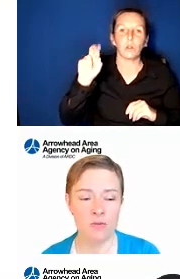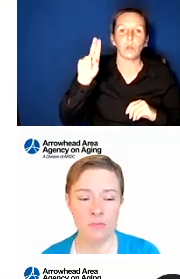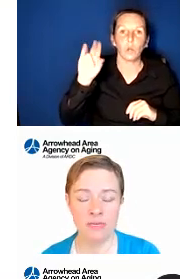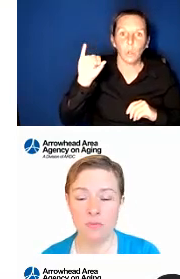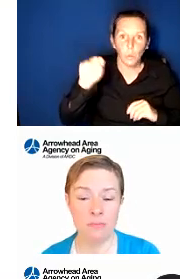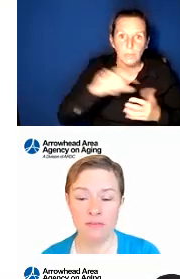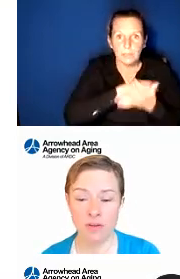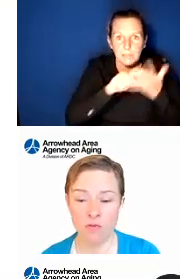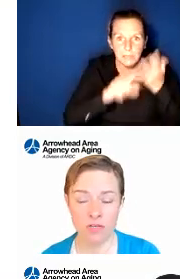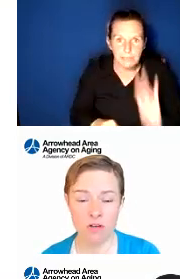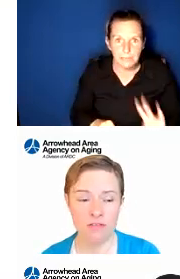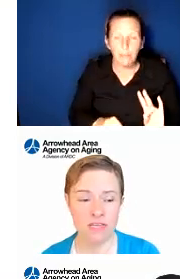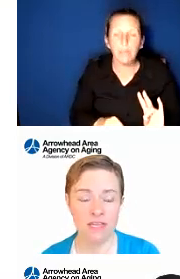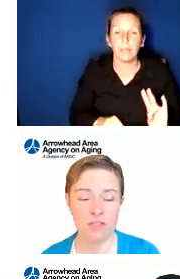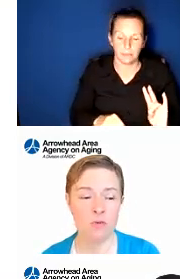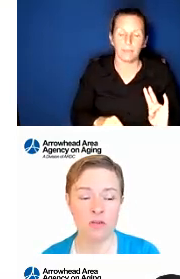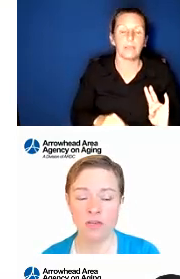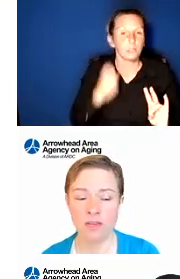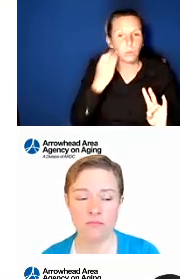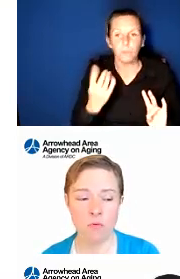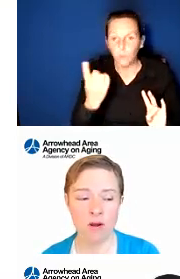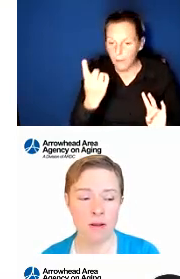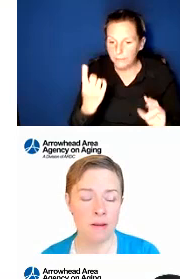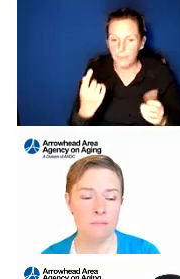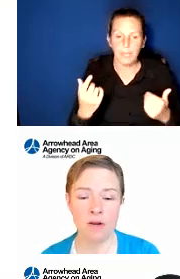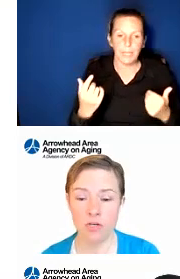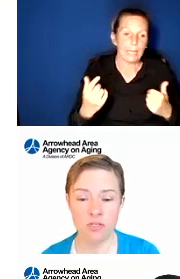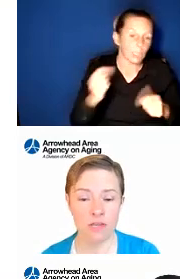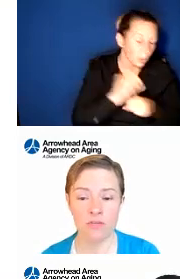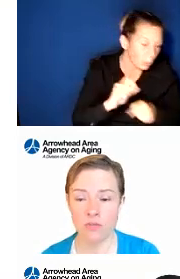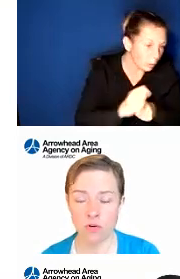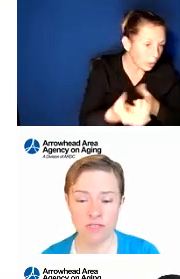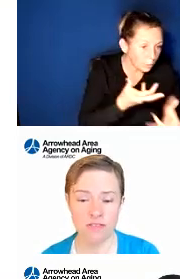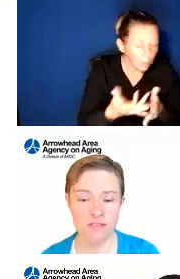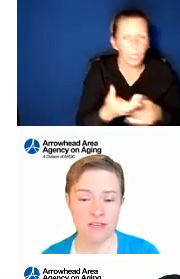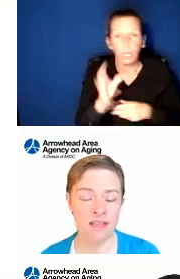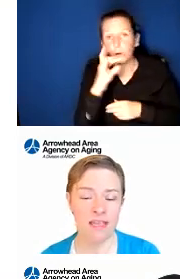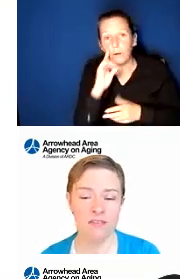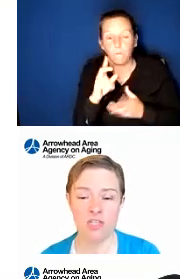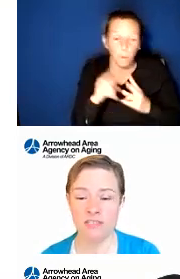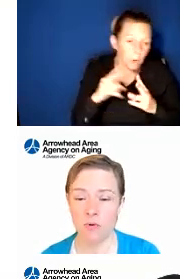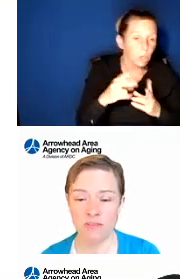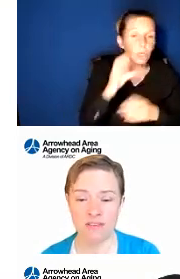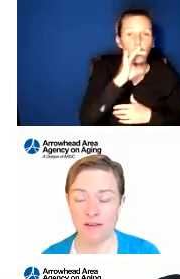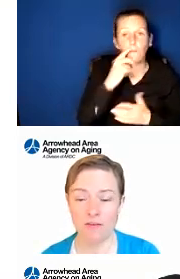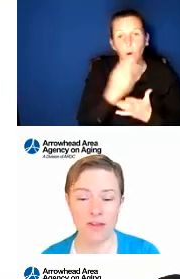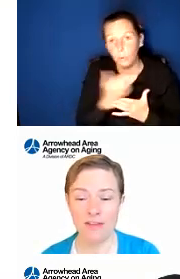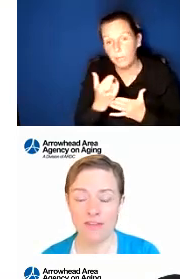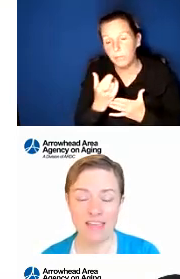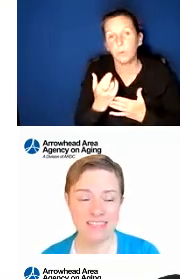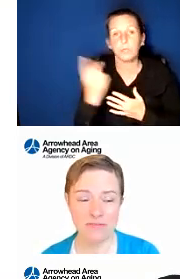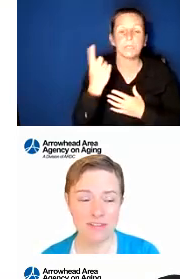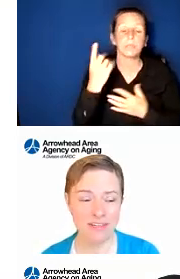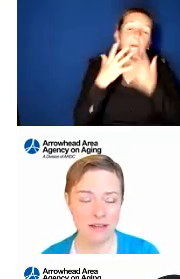on that would benefit older adults and you are looking for partners and resources and just someone, a